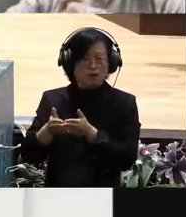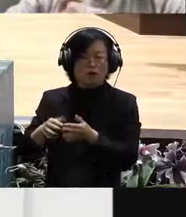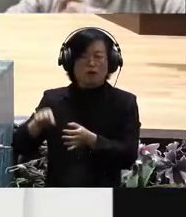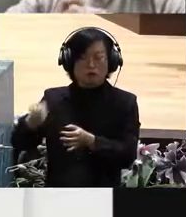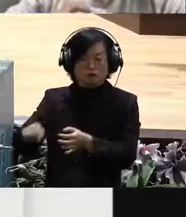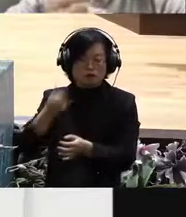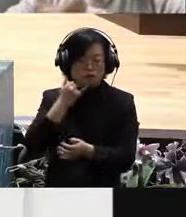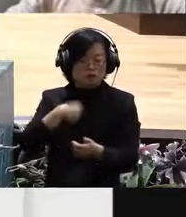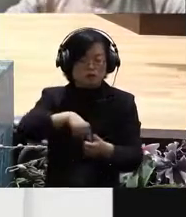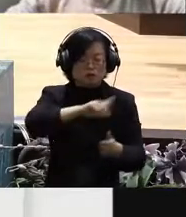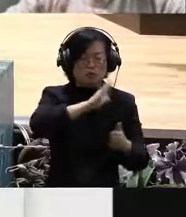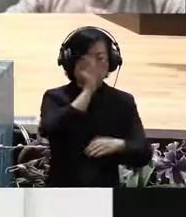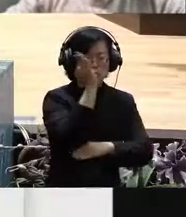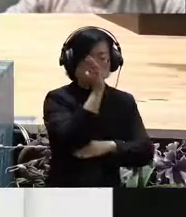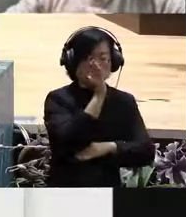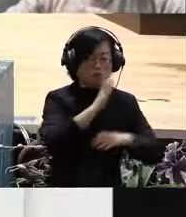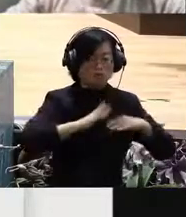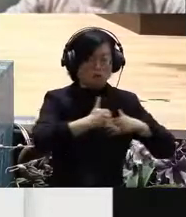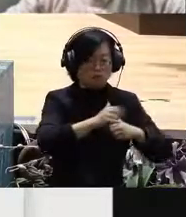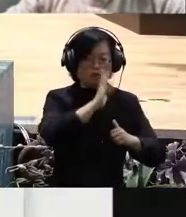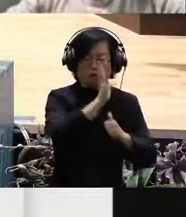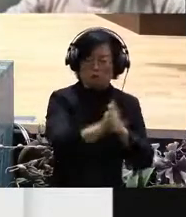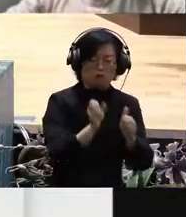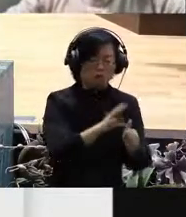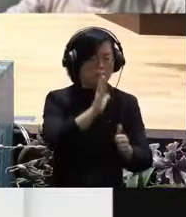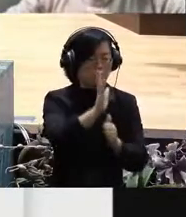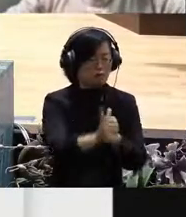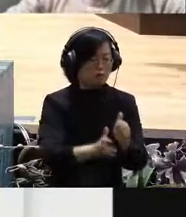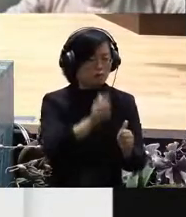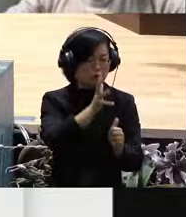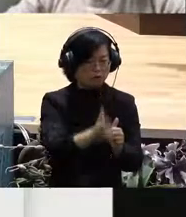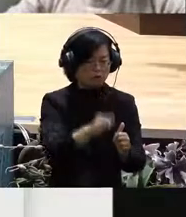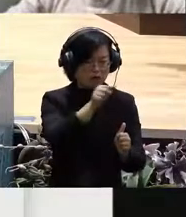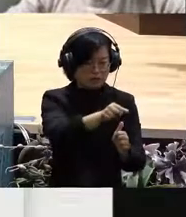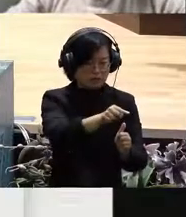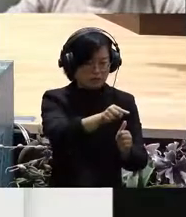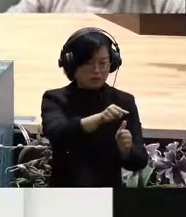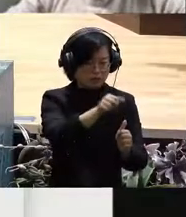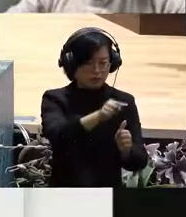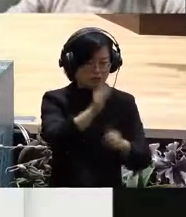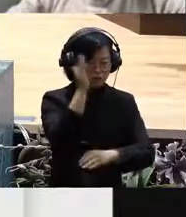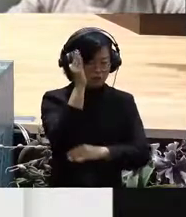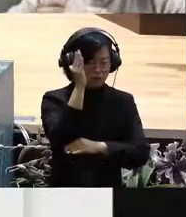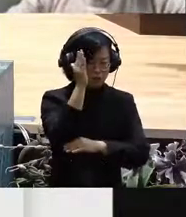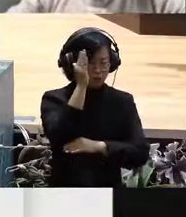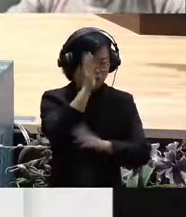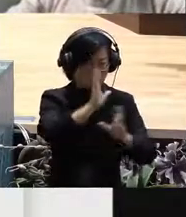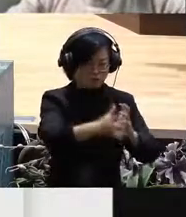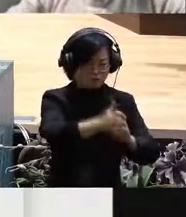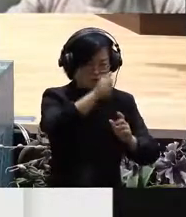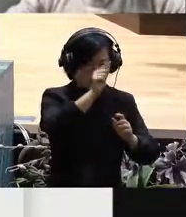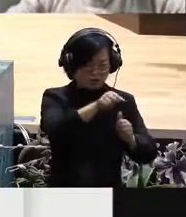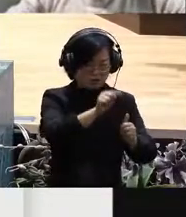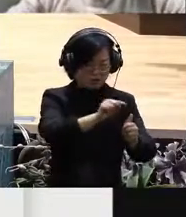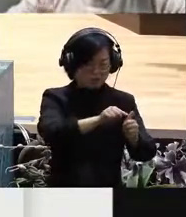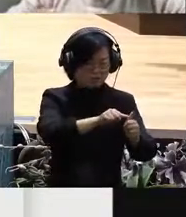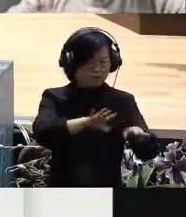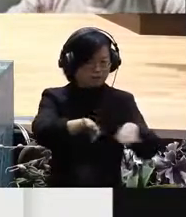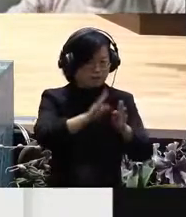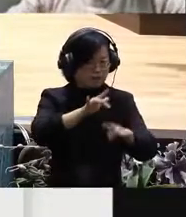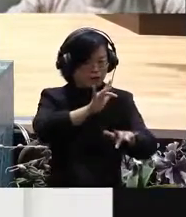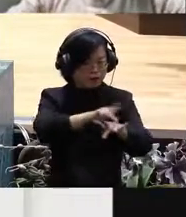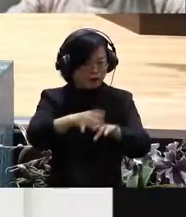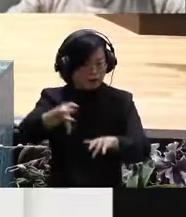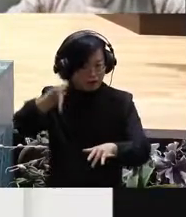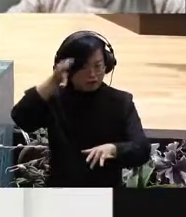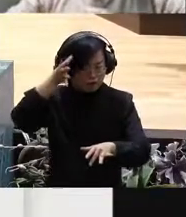open data creates value and also provides concrete information on how to produce this, on how to